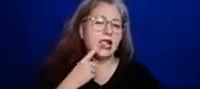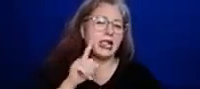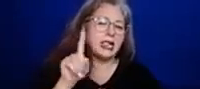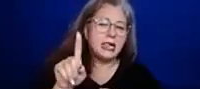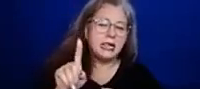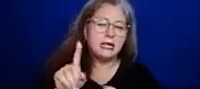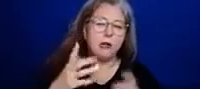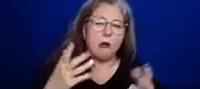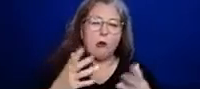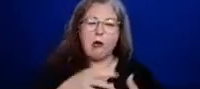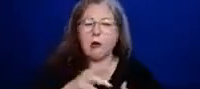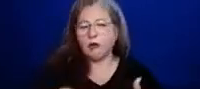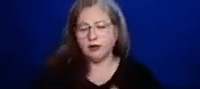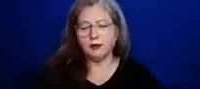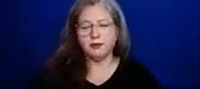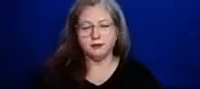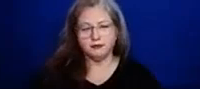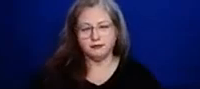out.